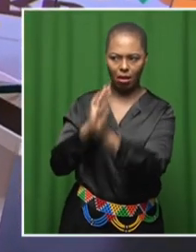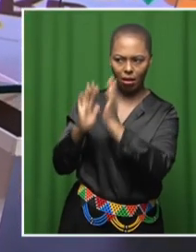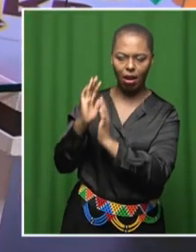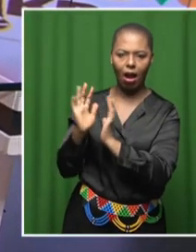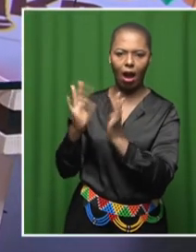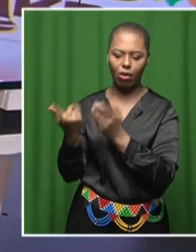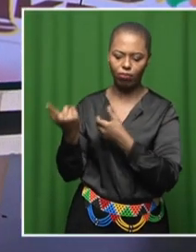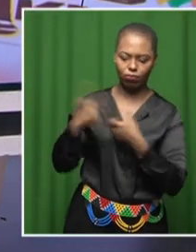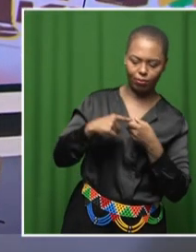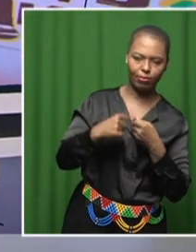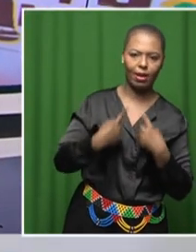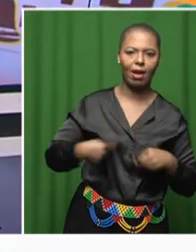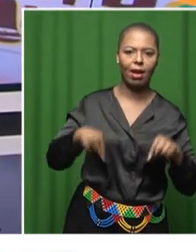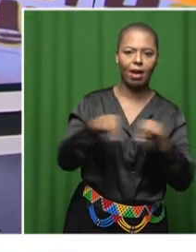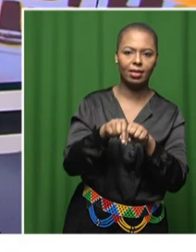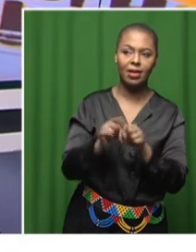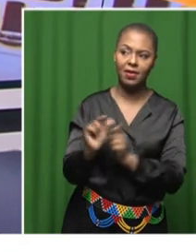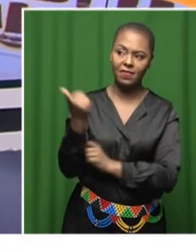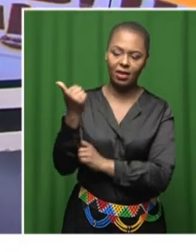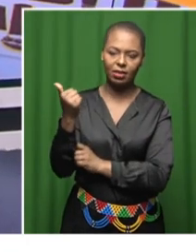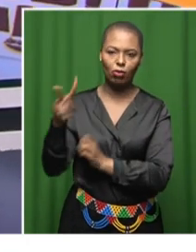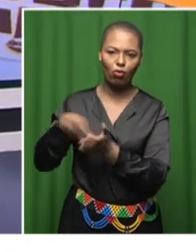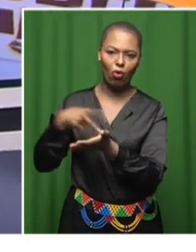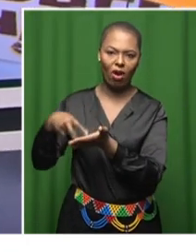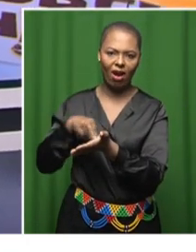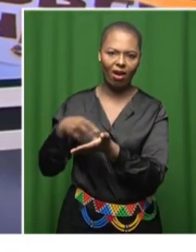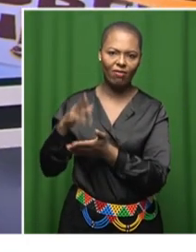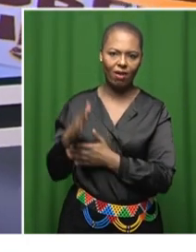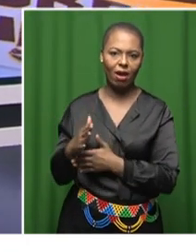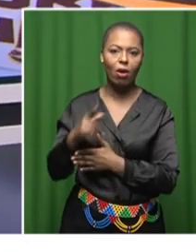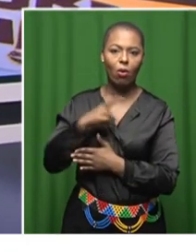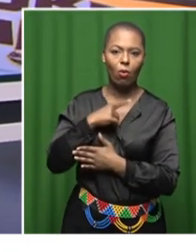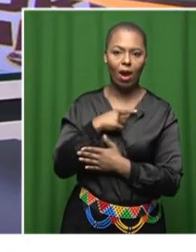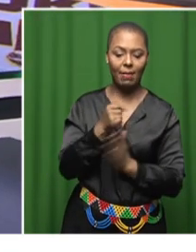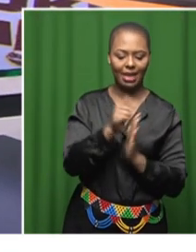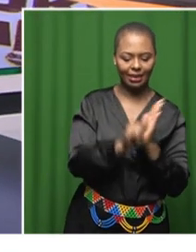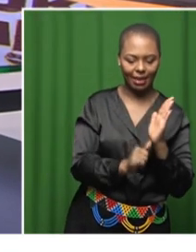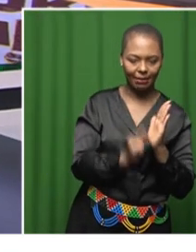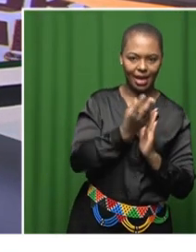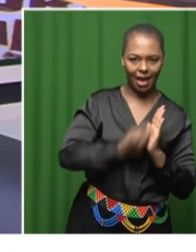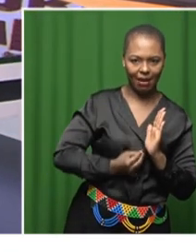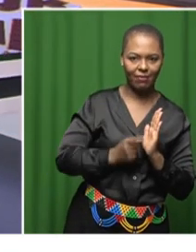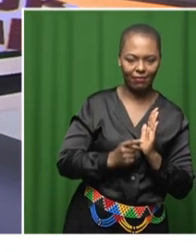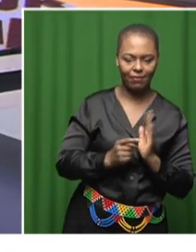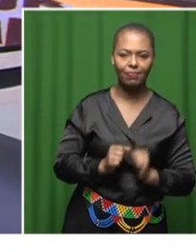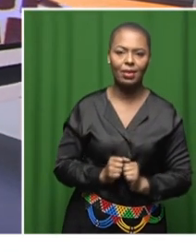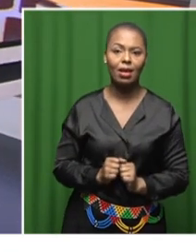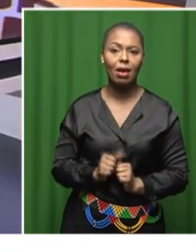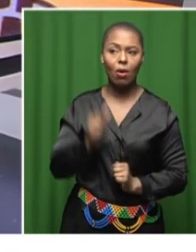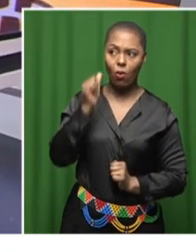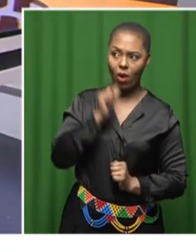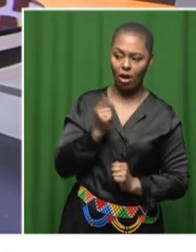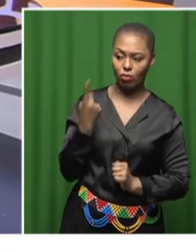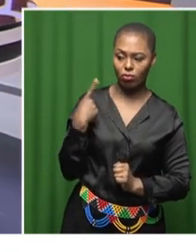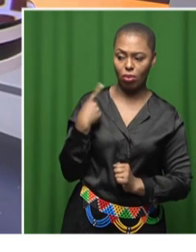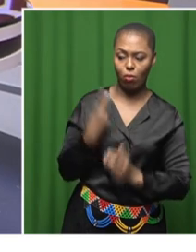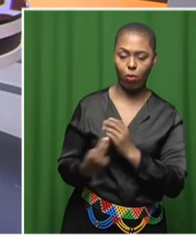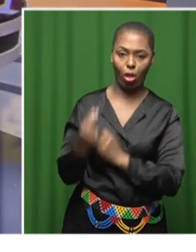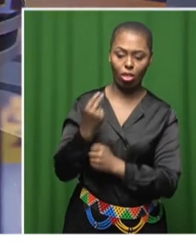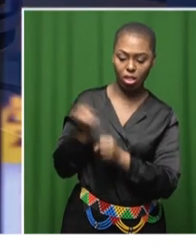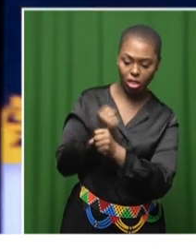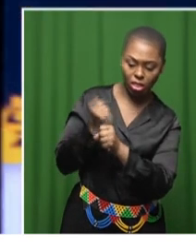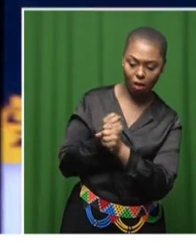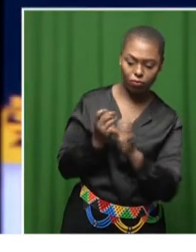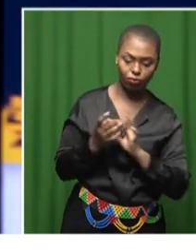board. Okay. Firstly, as a choreographer, because I had a script at the time. And, right. But eventually, you know, as we worked and we decided